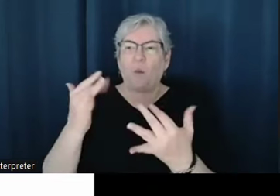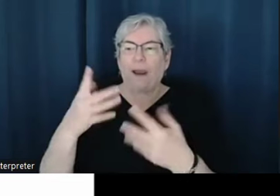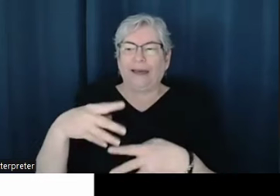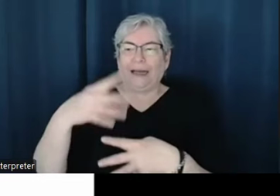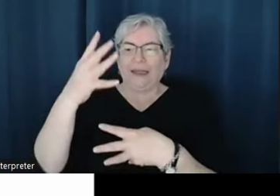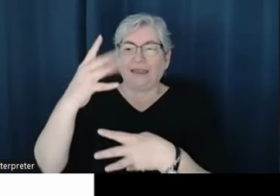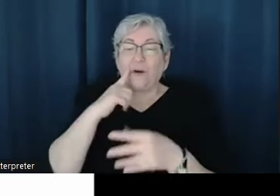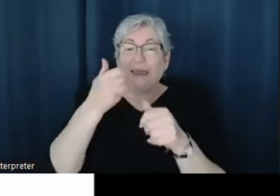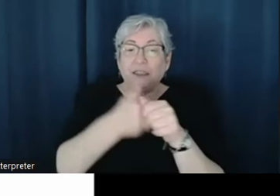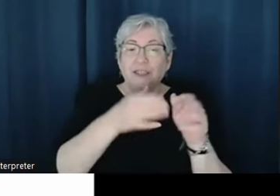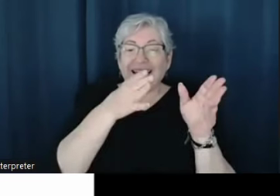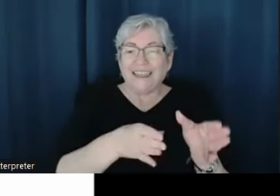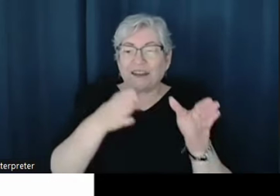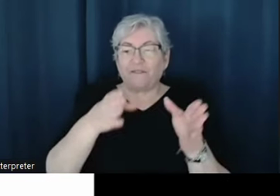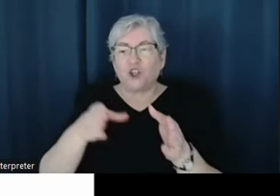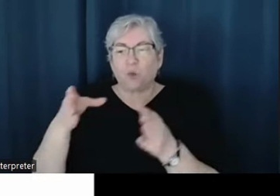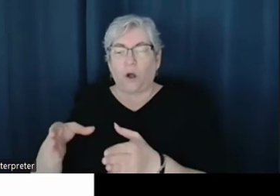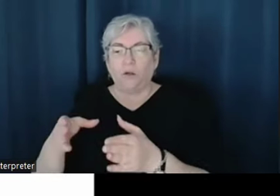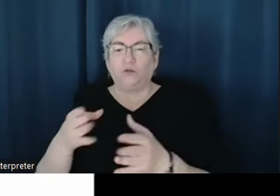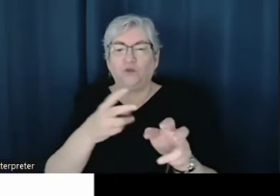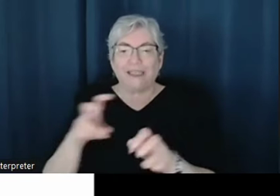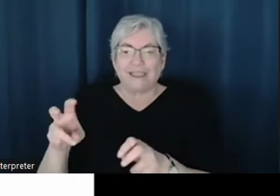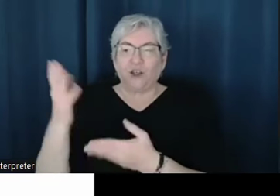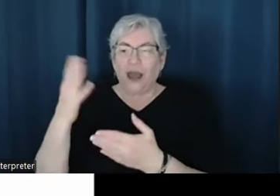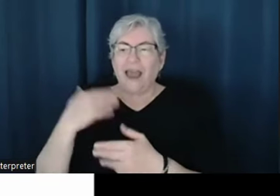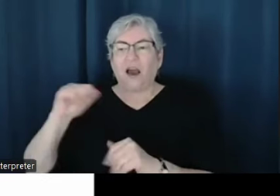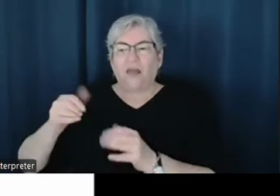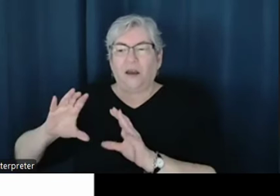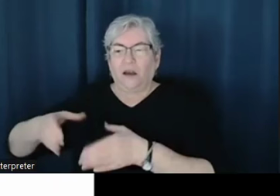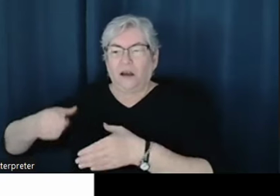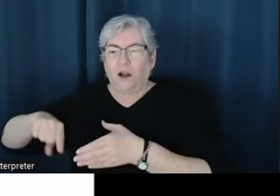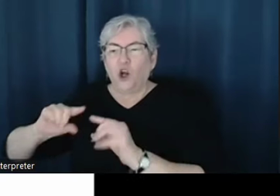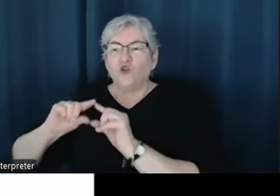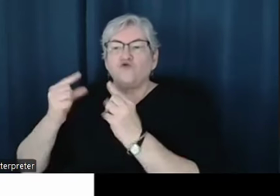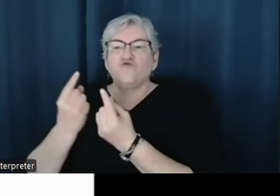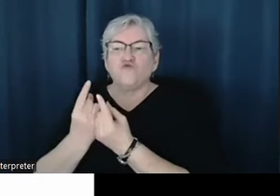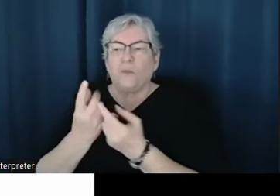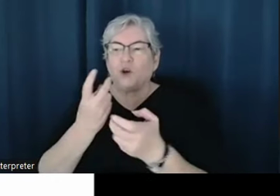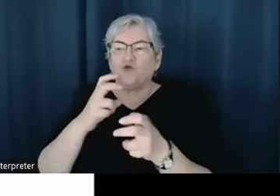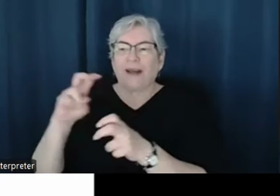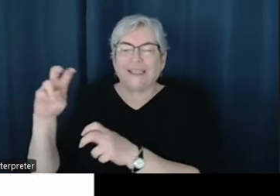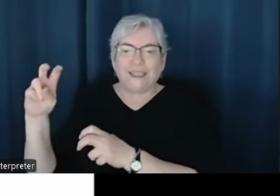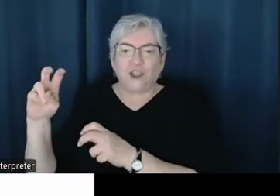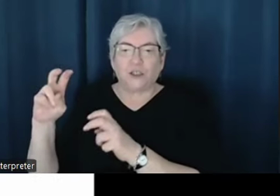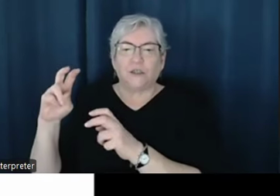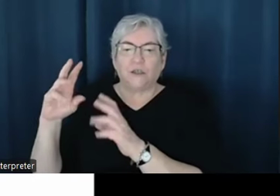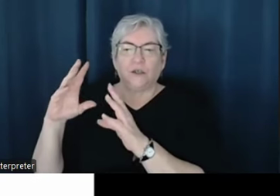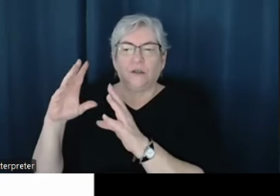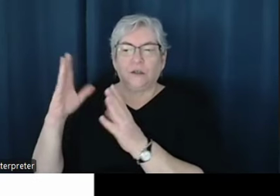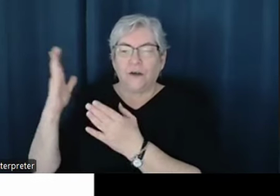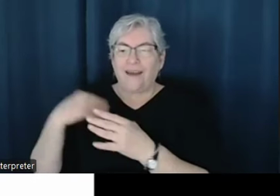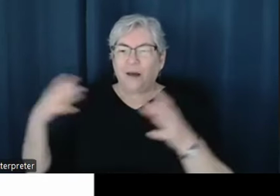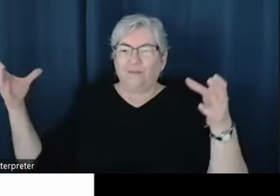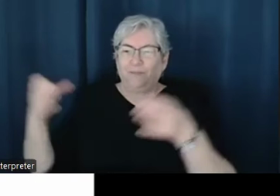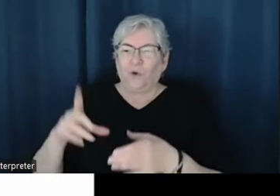for individual transition services. There's another category called group transition services. They have a meeting with 20,000 people. You